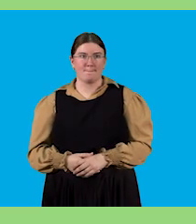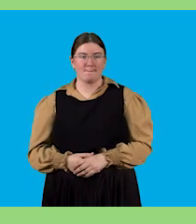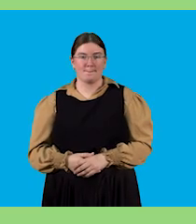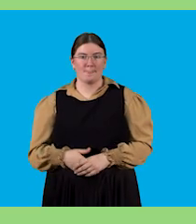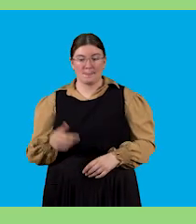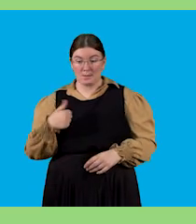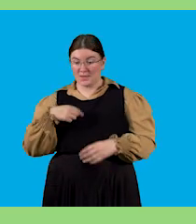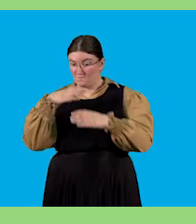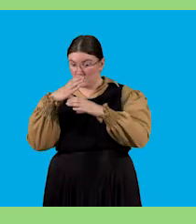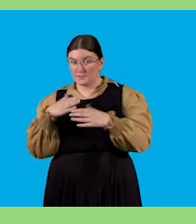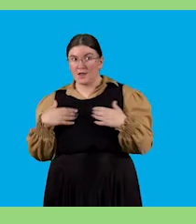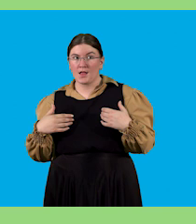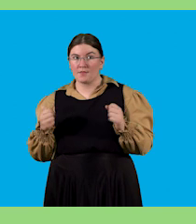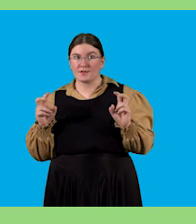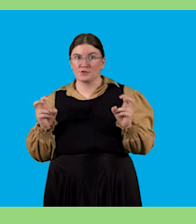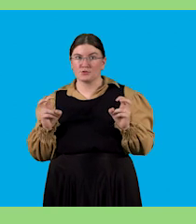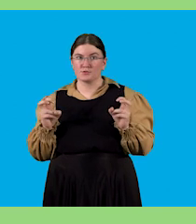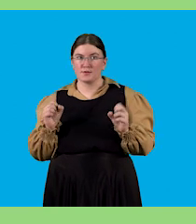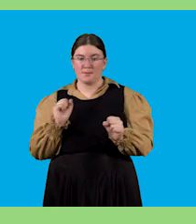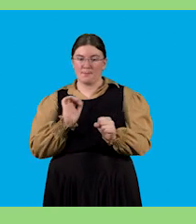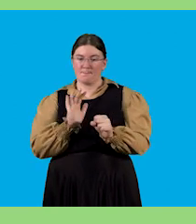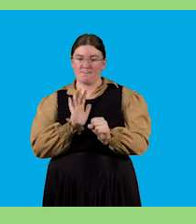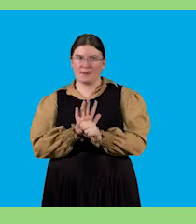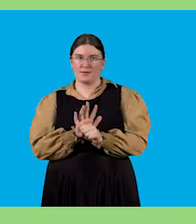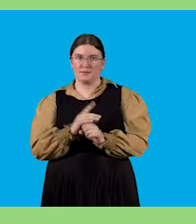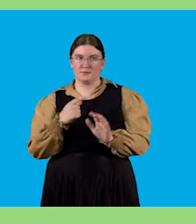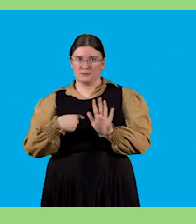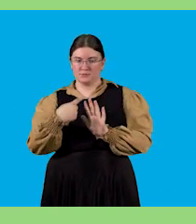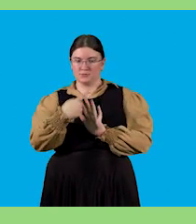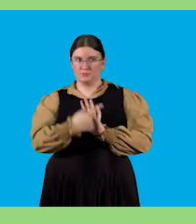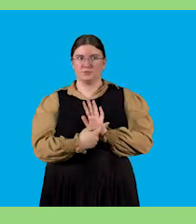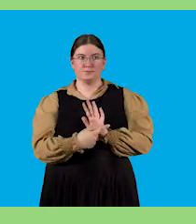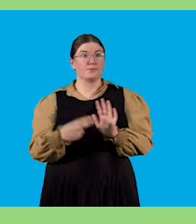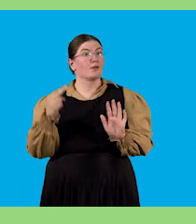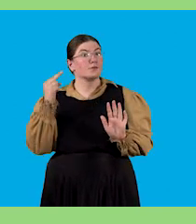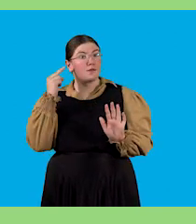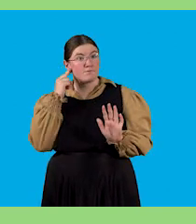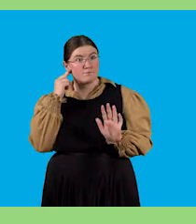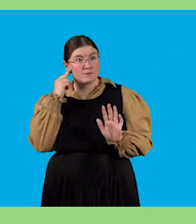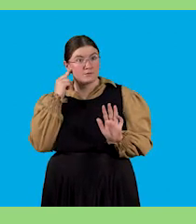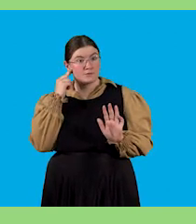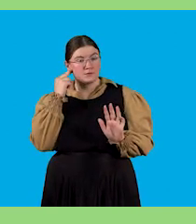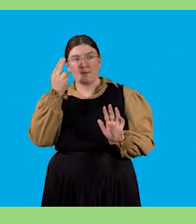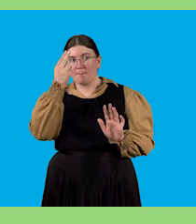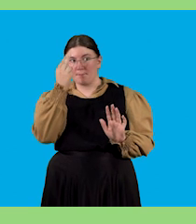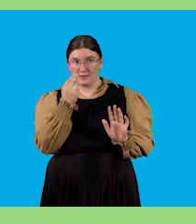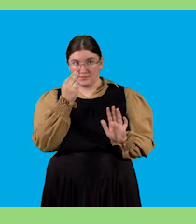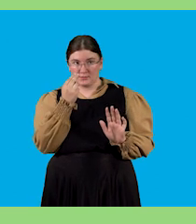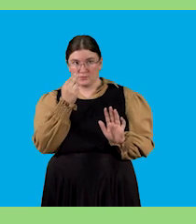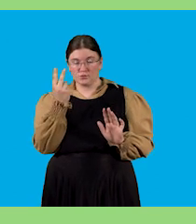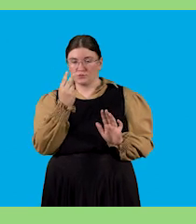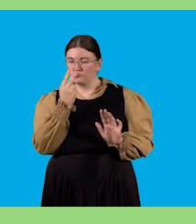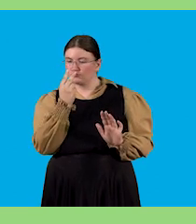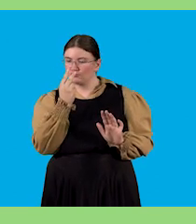We focus on health issues that affect sensory organs, namely deafness, blindness, and